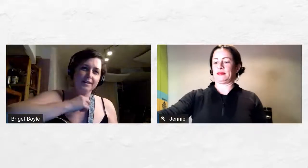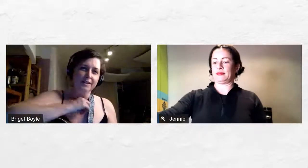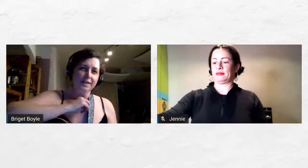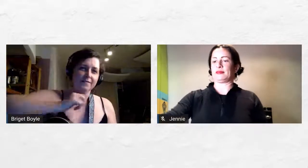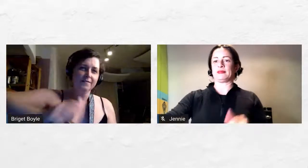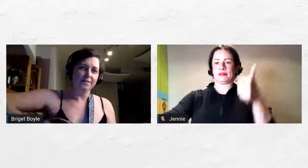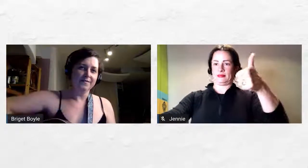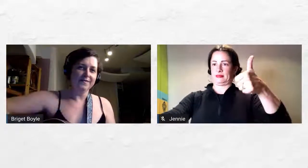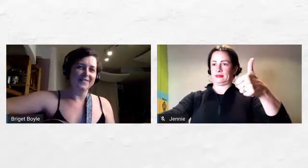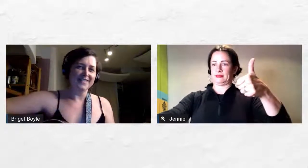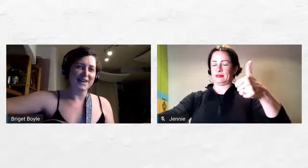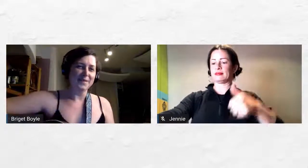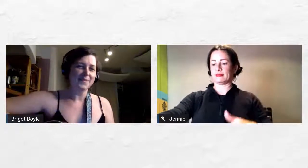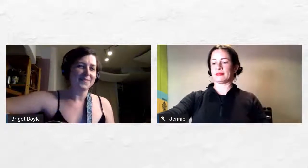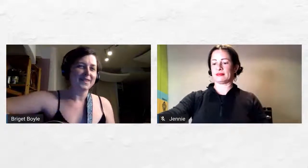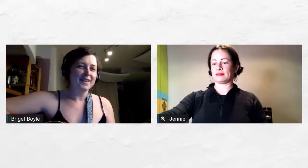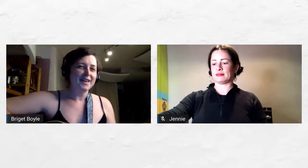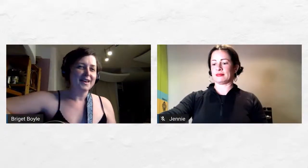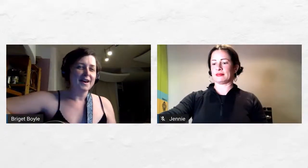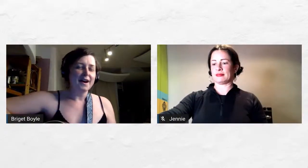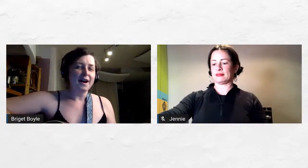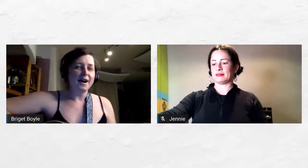Is that good, Jenny? Okay.